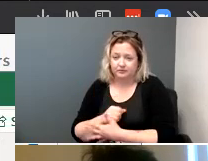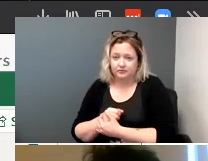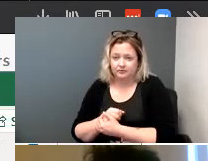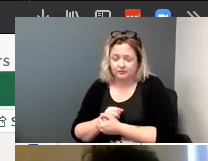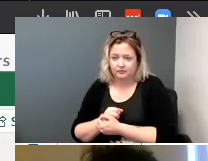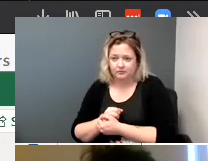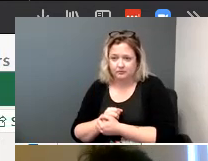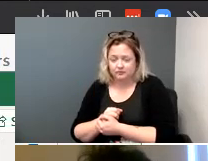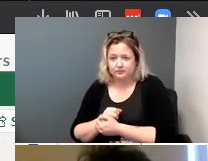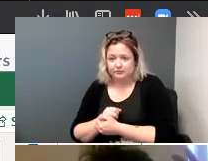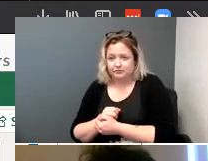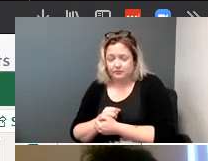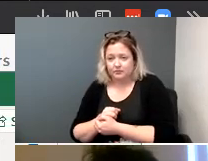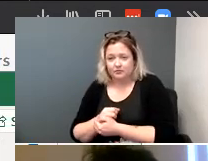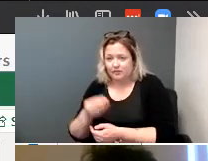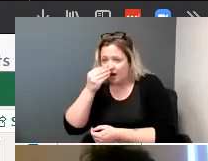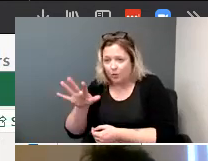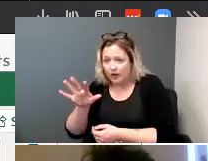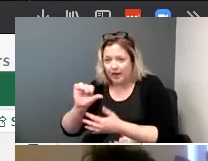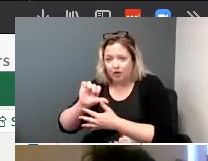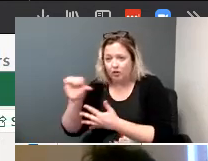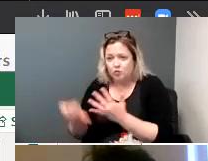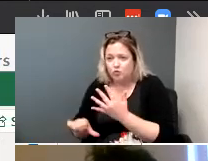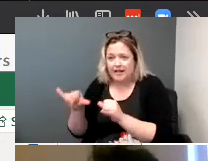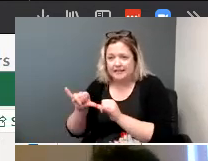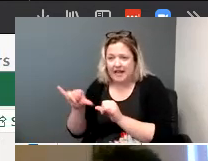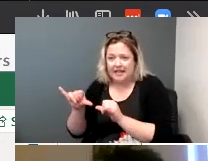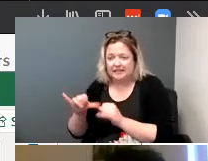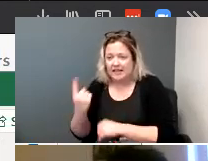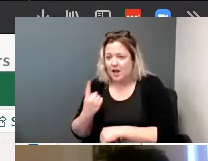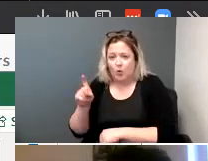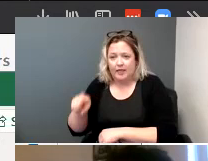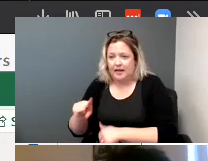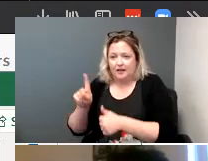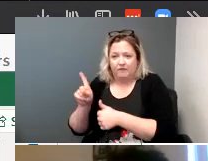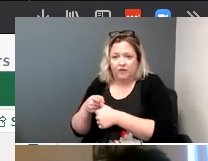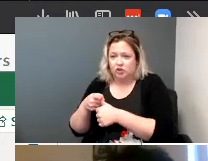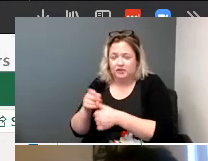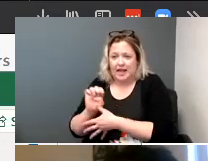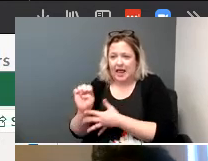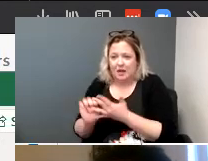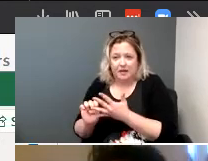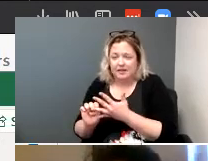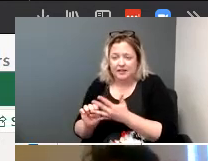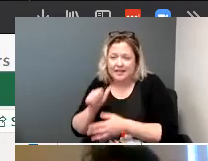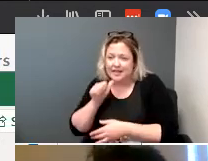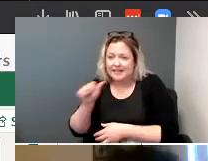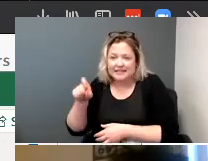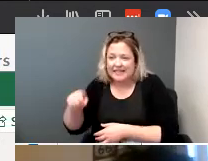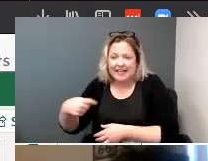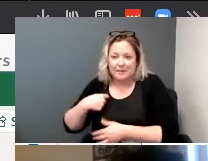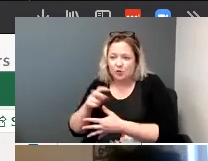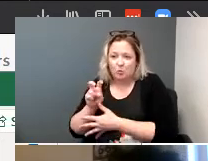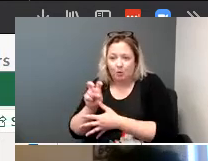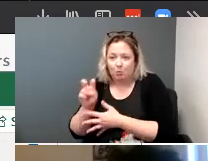about the size of my array. I just get the first element, and that does not require me iterating through my entire array. So that is sort of